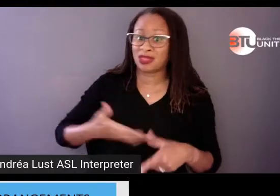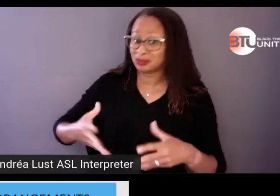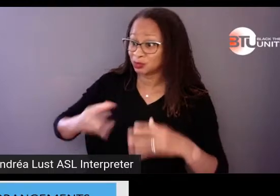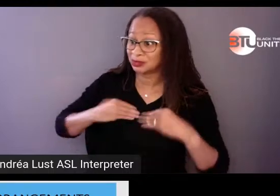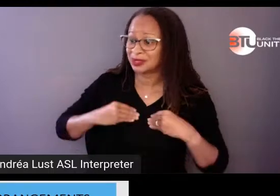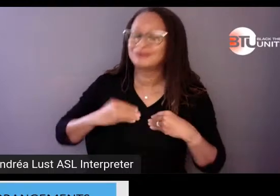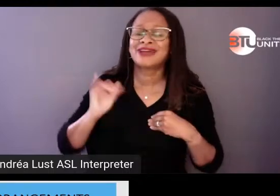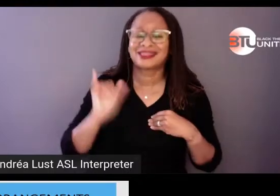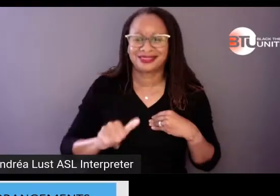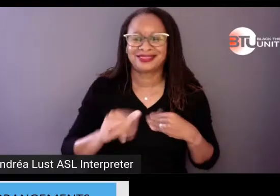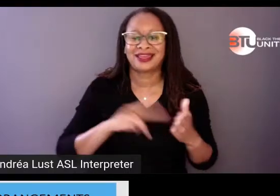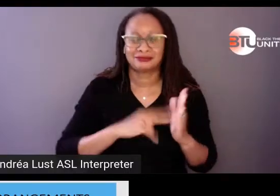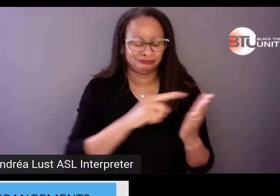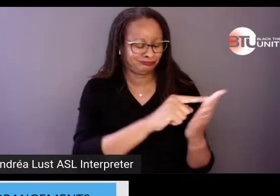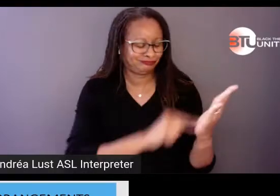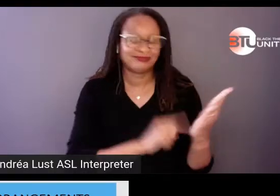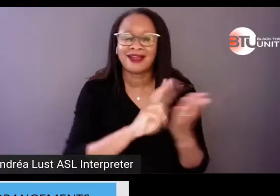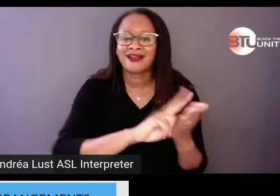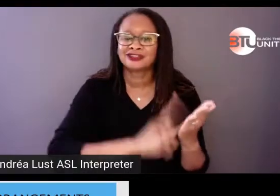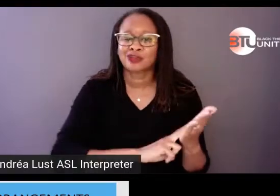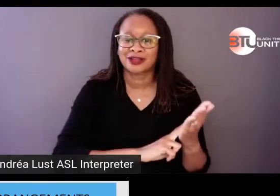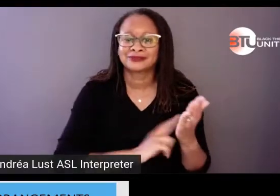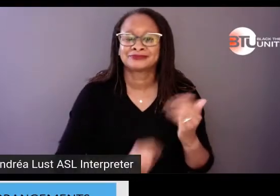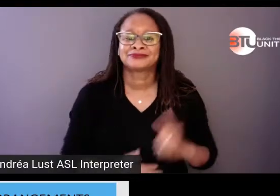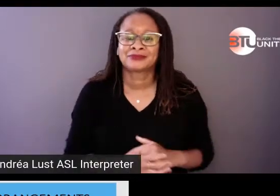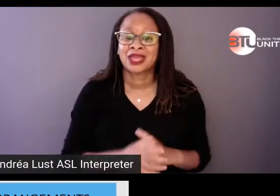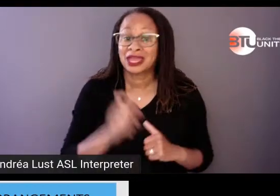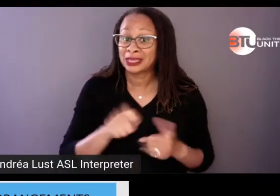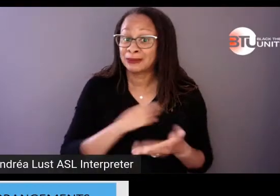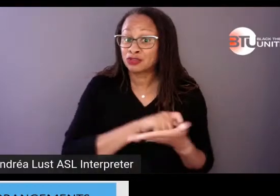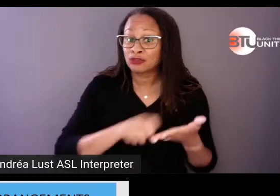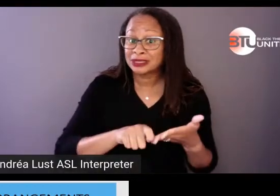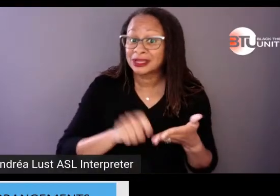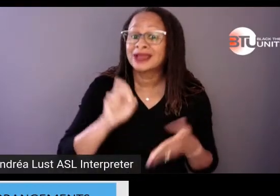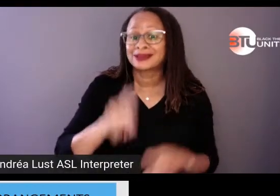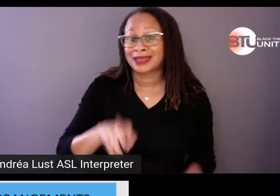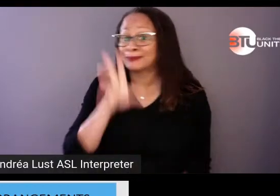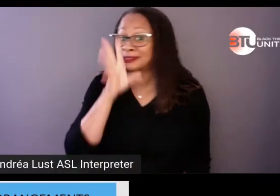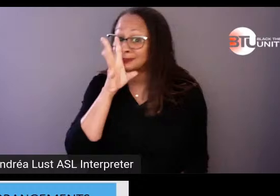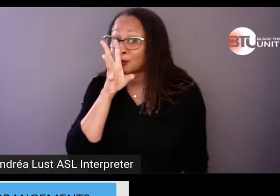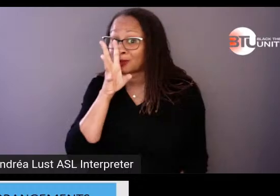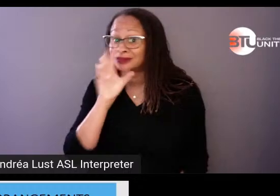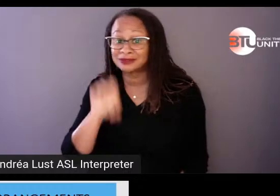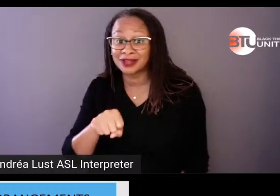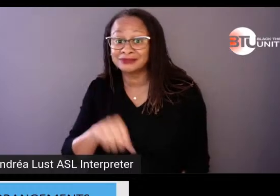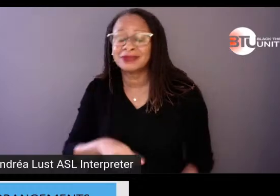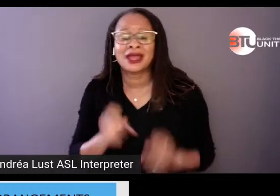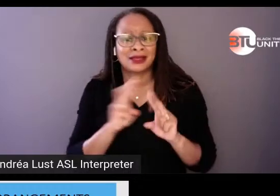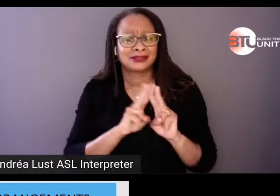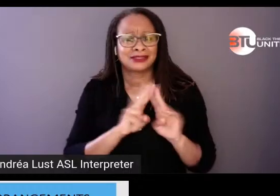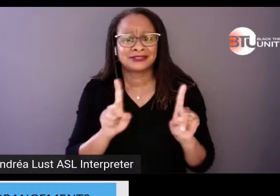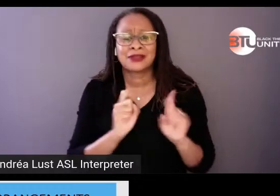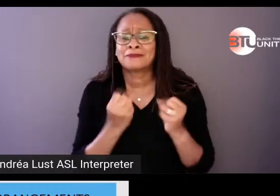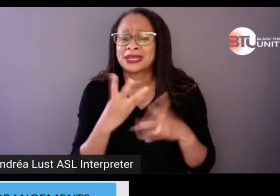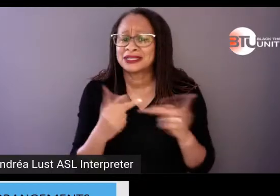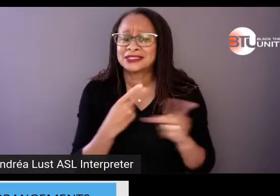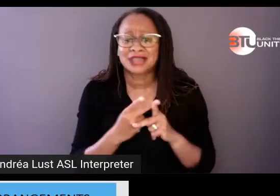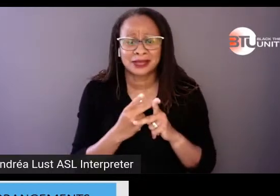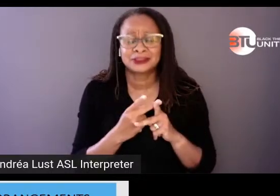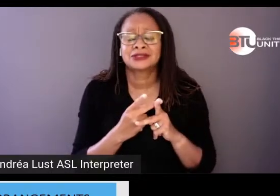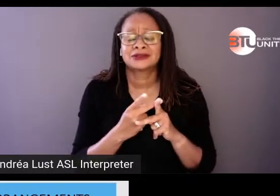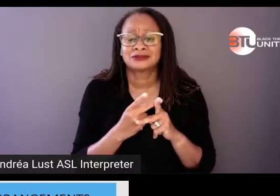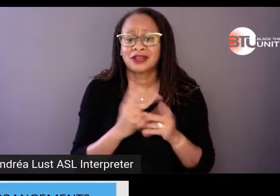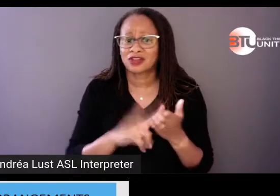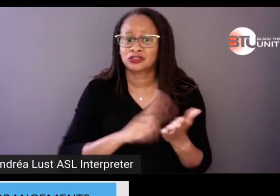that's the contract. And a contract can be written or verbal, though there are many types of contracts that have to be in